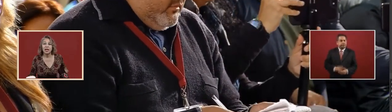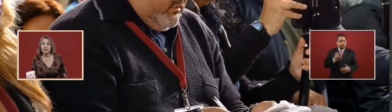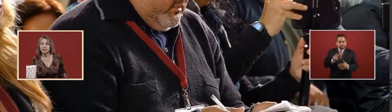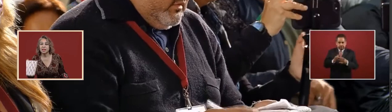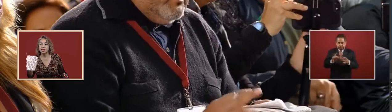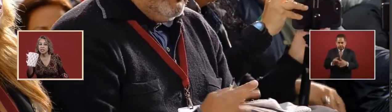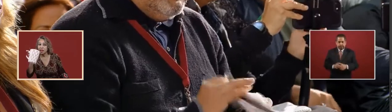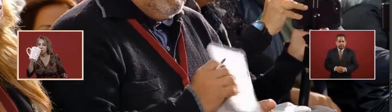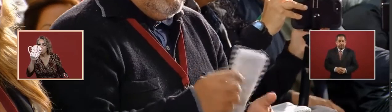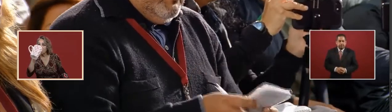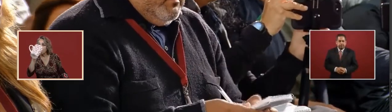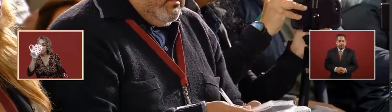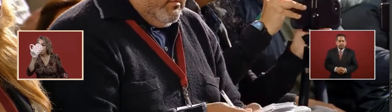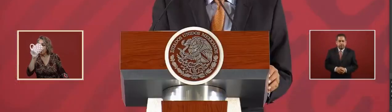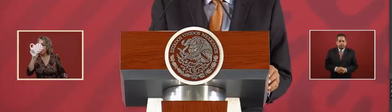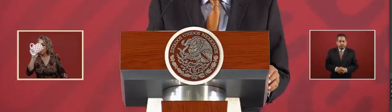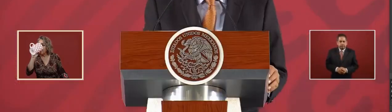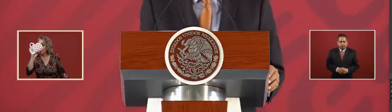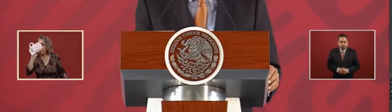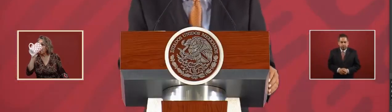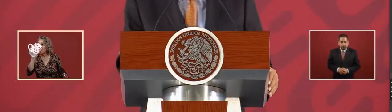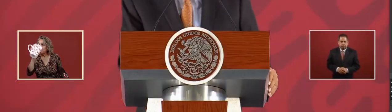Okay, yes, listen.